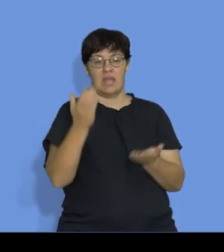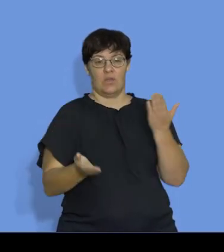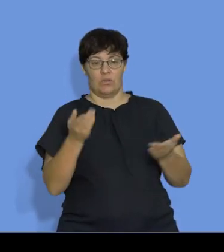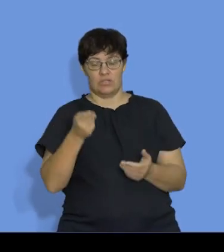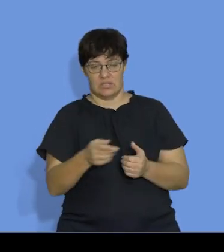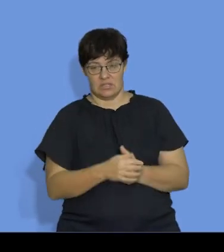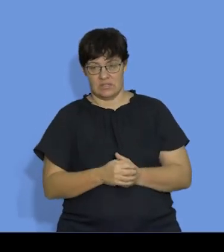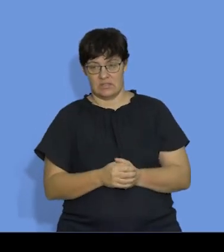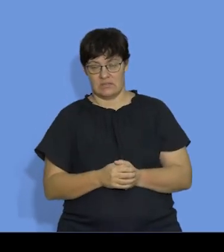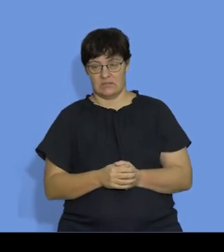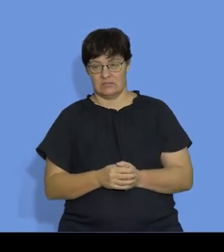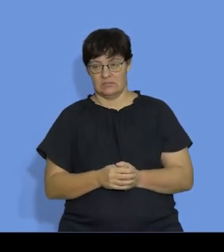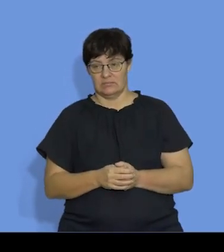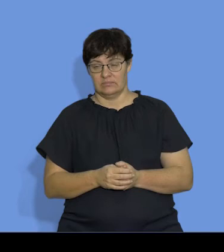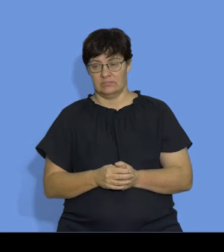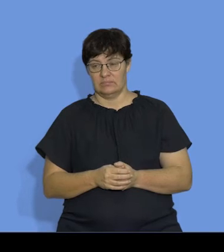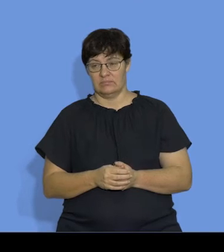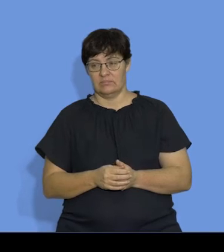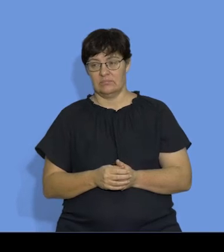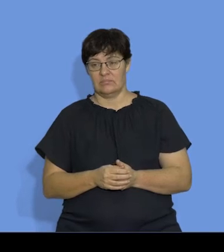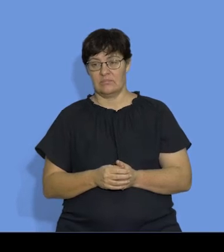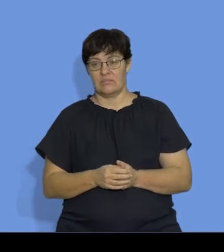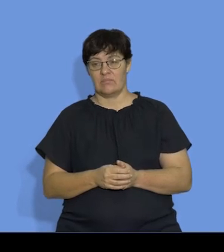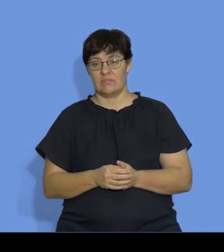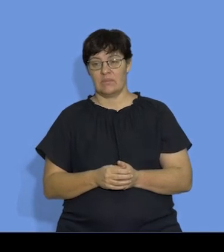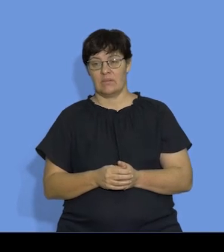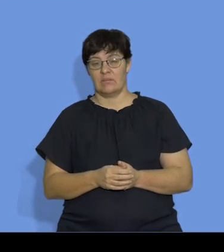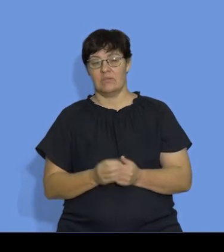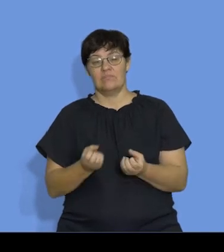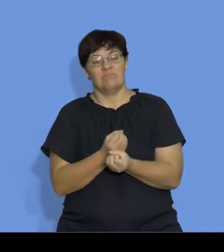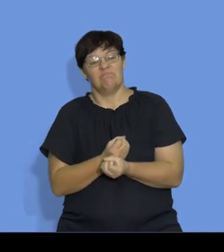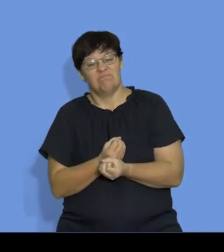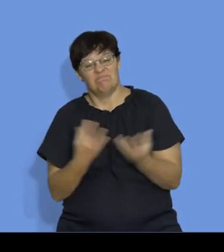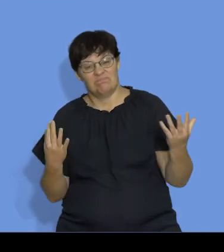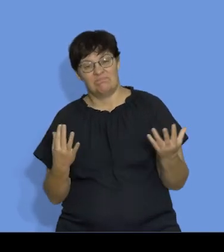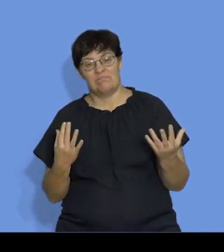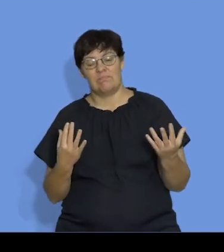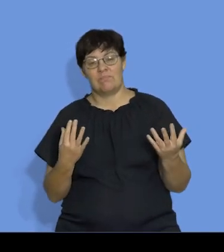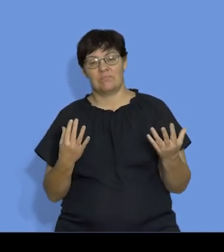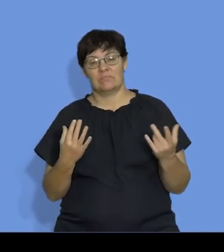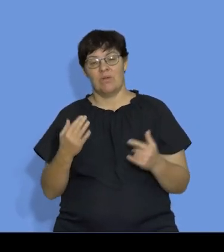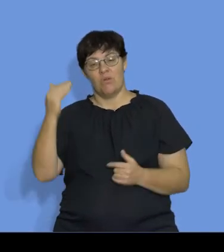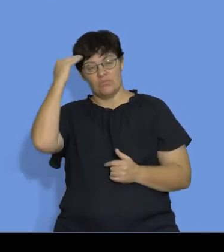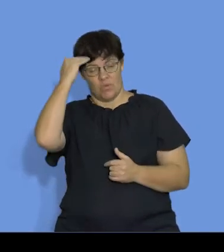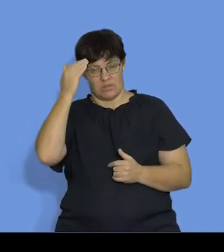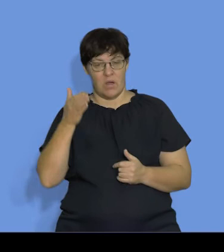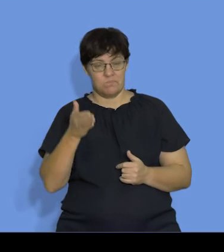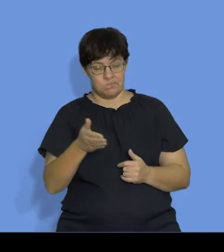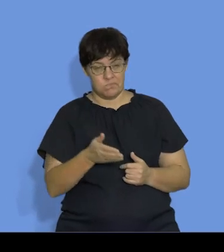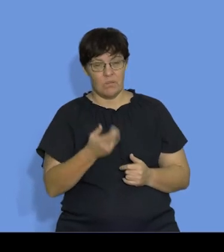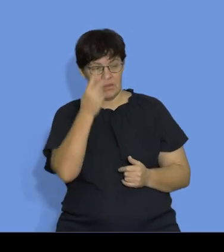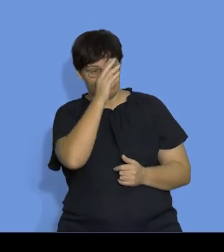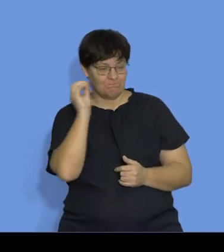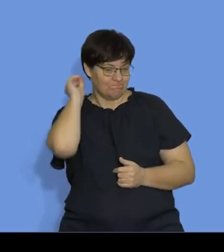this is concerned. So there's a lot of knowledge that we need to remind